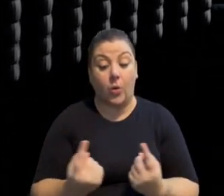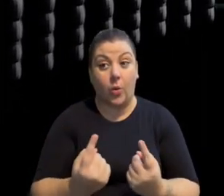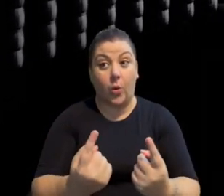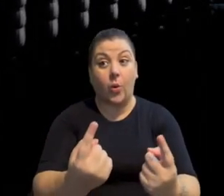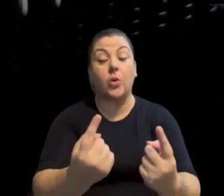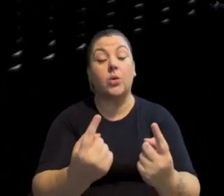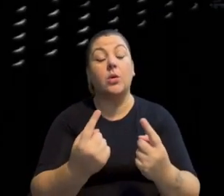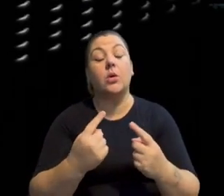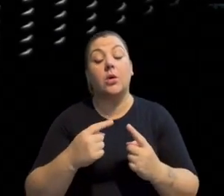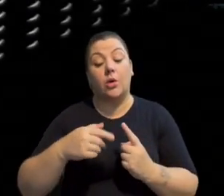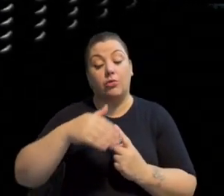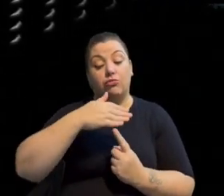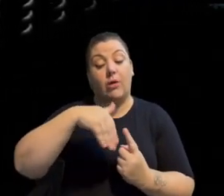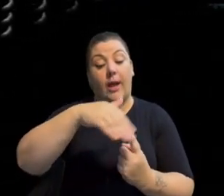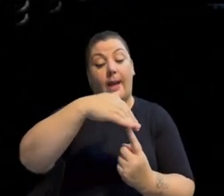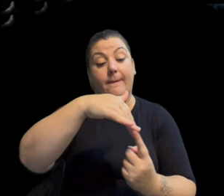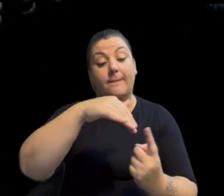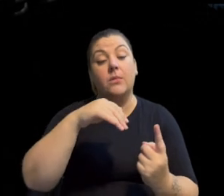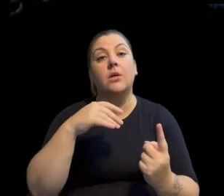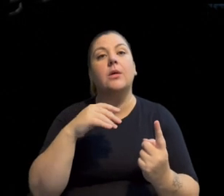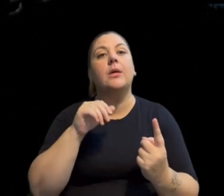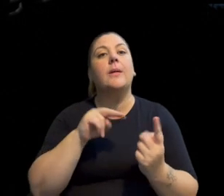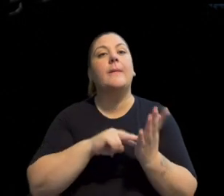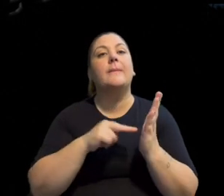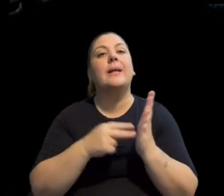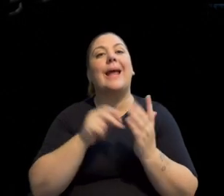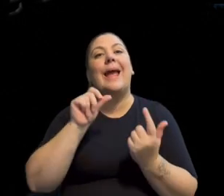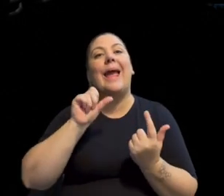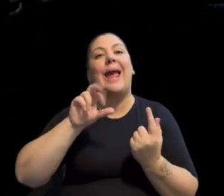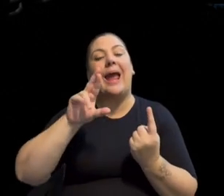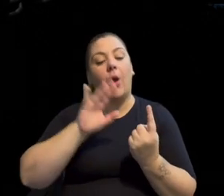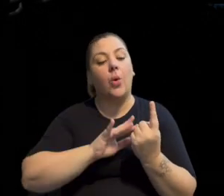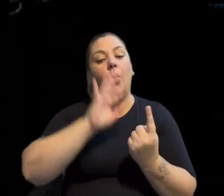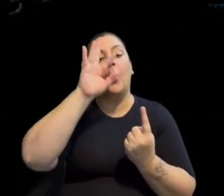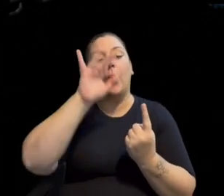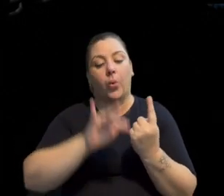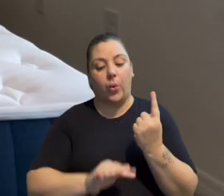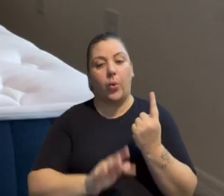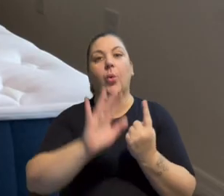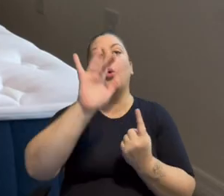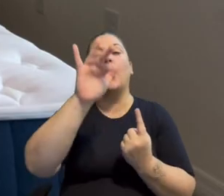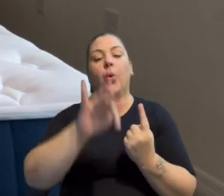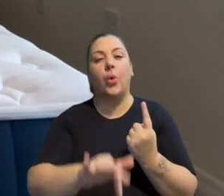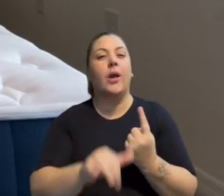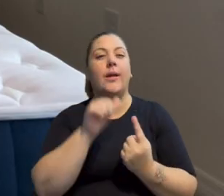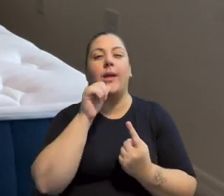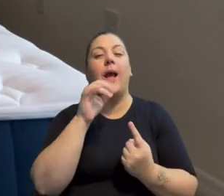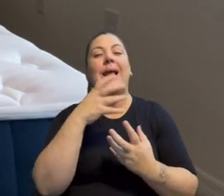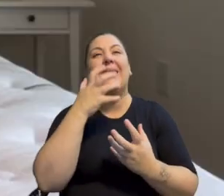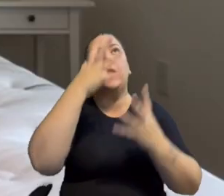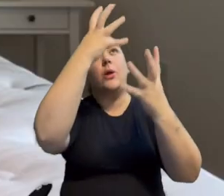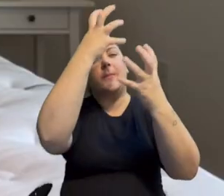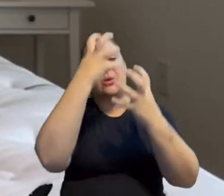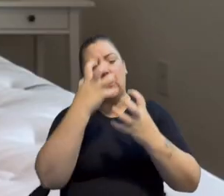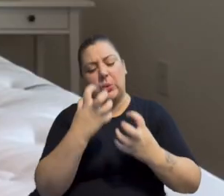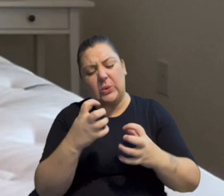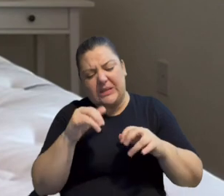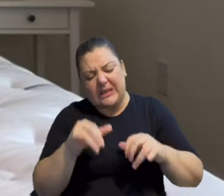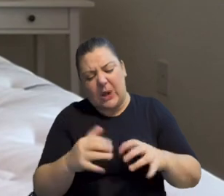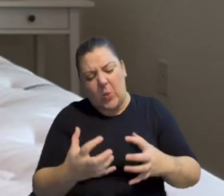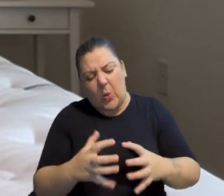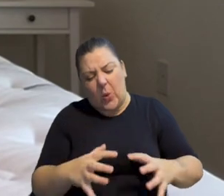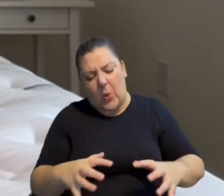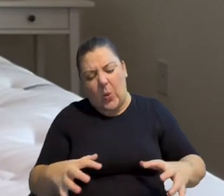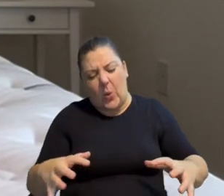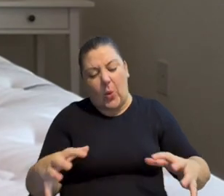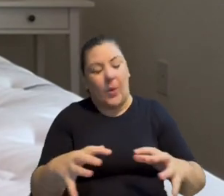together to keep the mattress breathable, so it doesn't like trap heat right where you don't want it. So overall in this